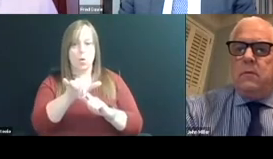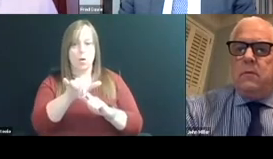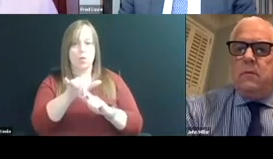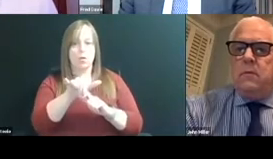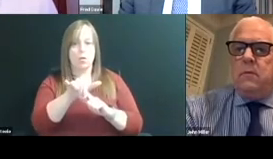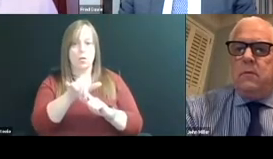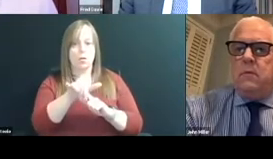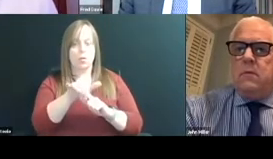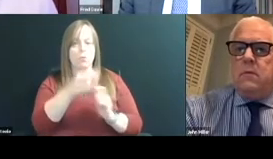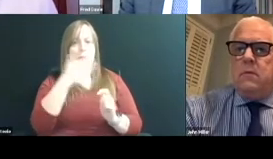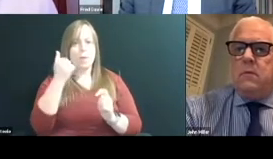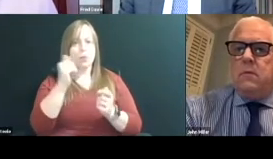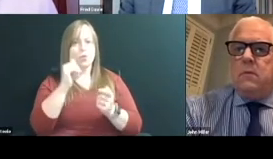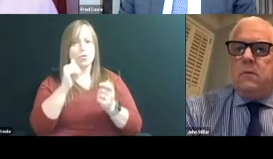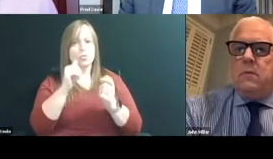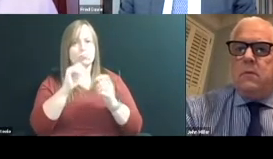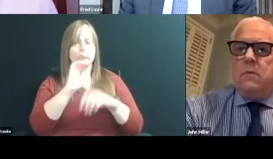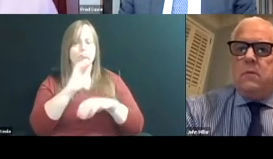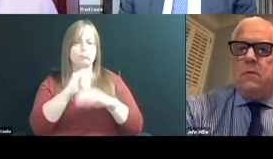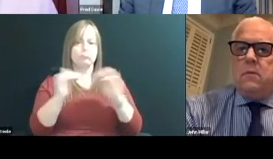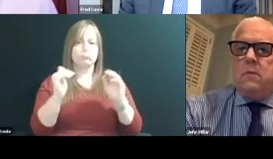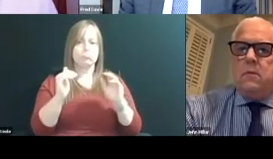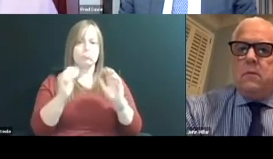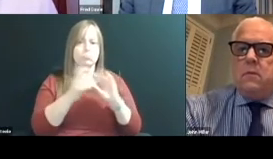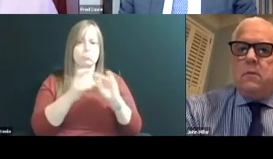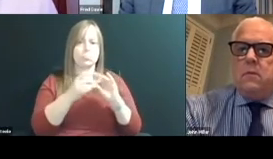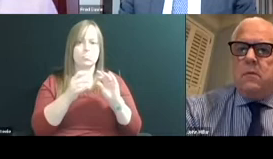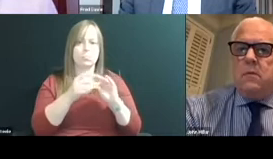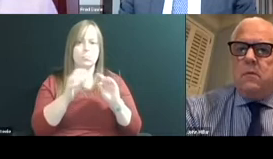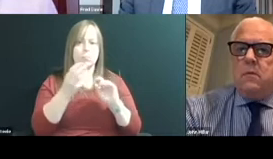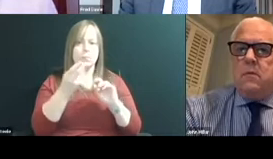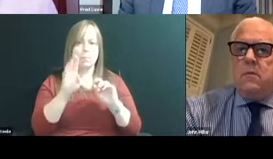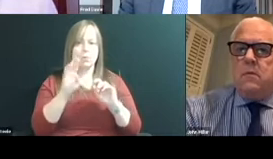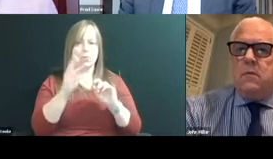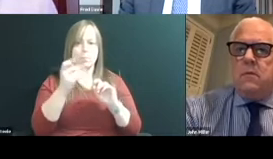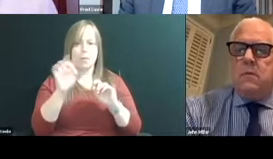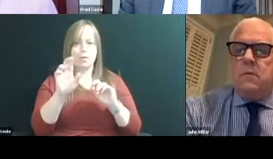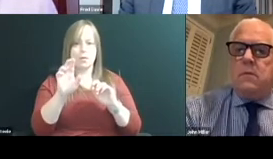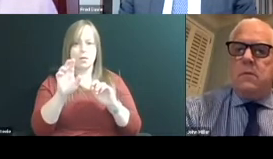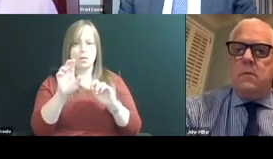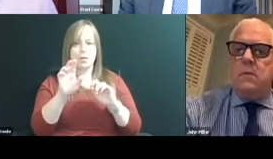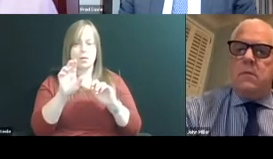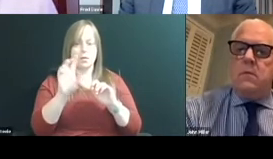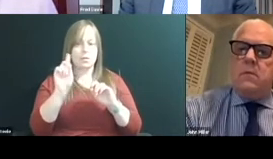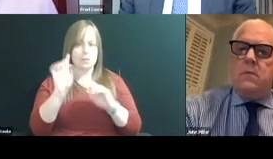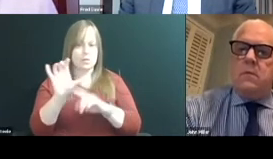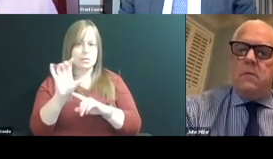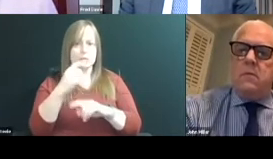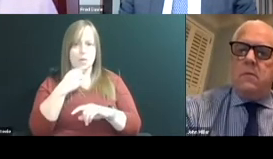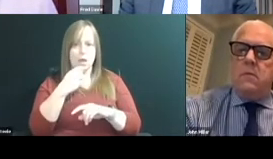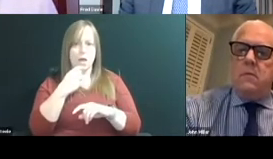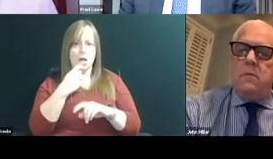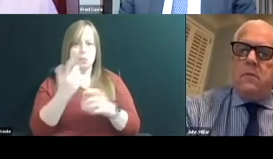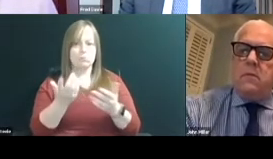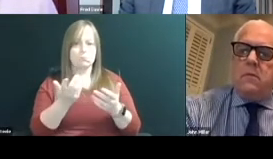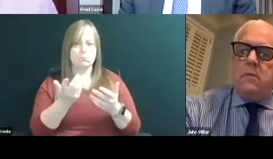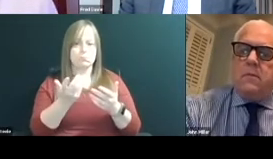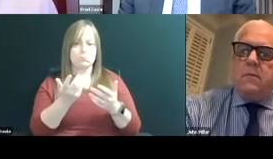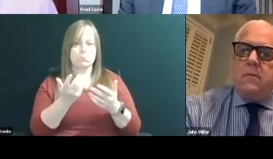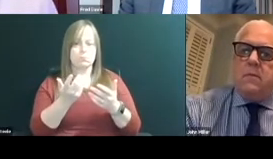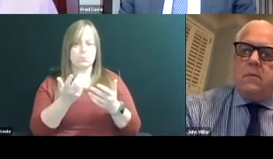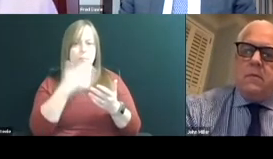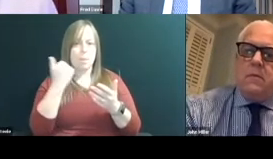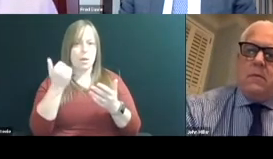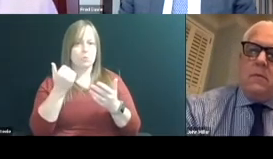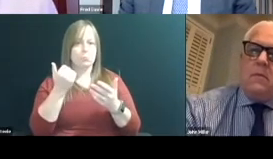New York, we're in better shape. You know, as Mr. Miller said, as the deputy commissioner said, I think that we are in better